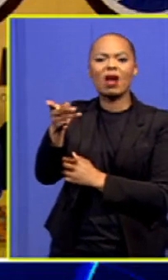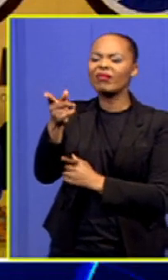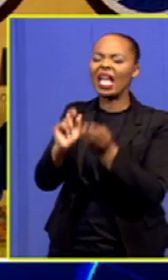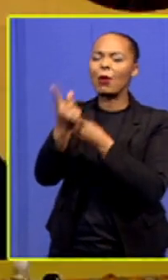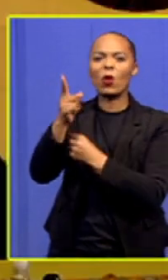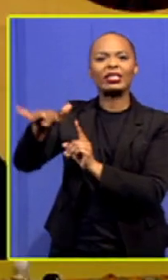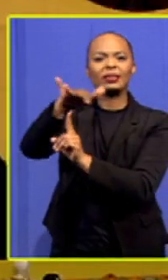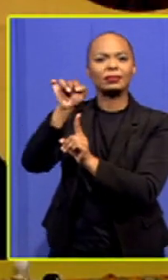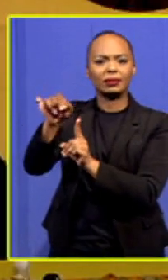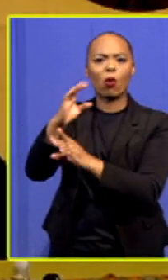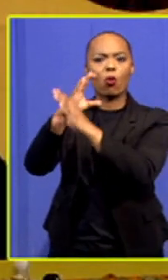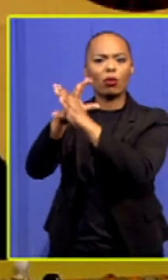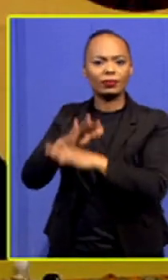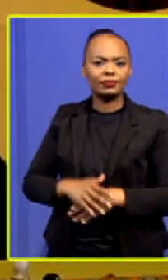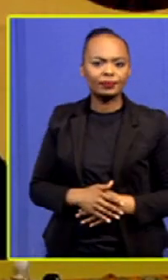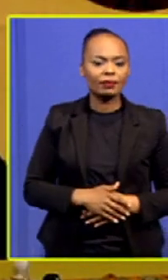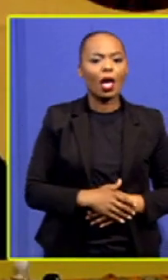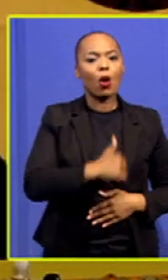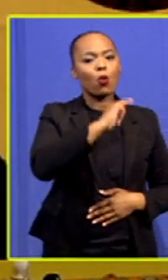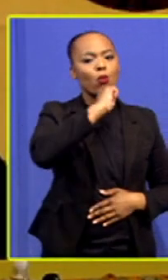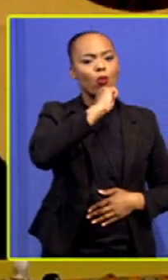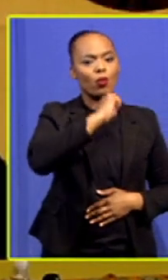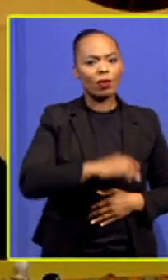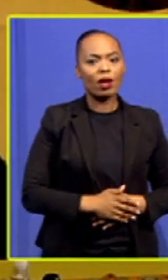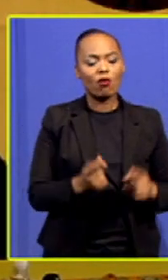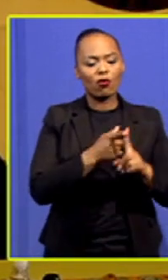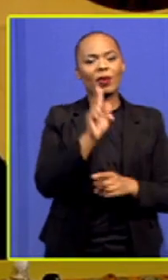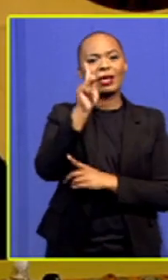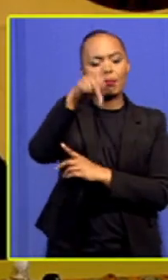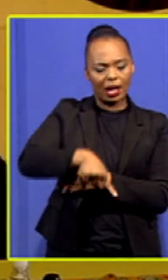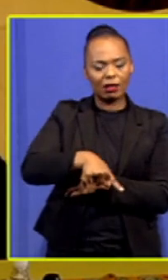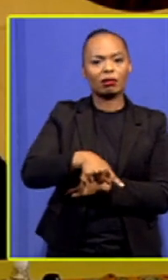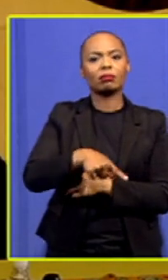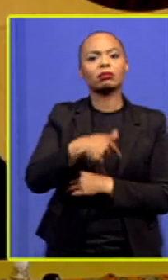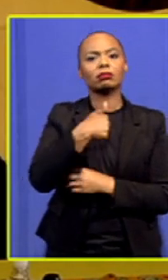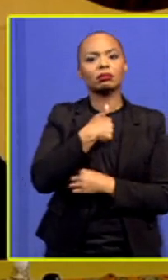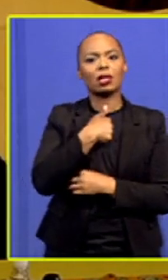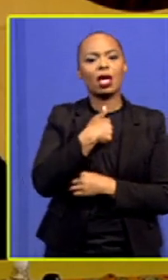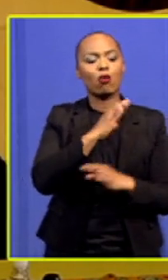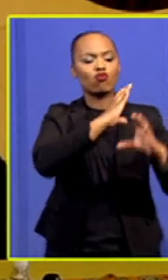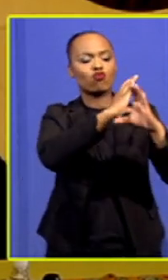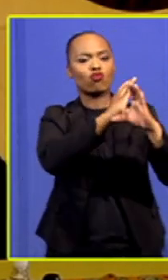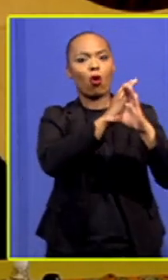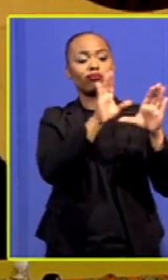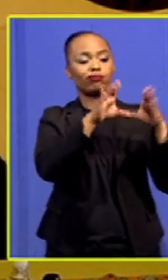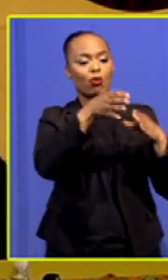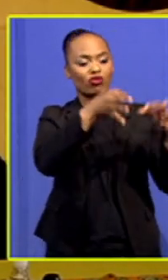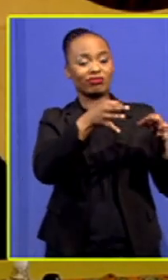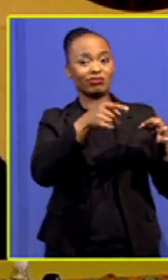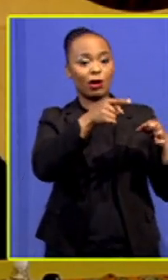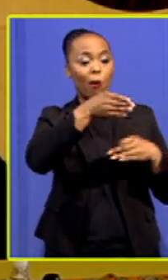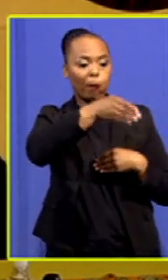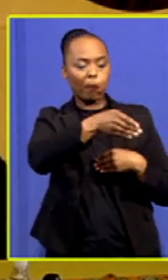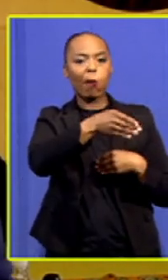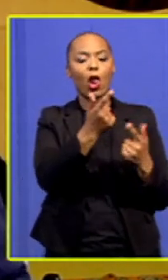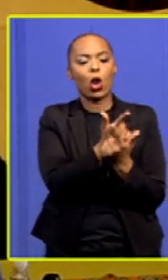Well, good morning, Eldrin. Coming to you right here indeed from Kempton Park, where Congress of the People is set to